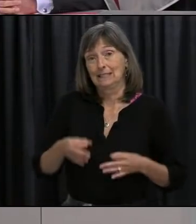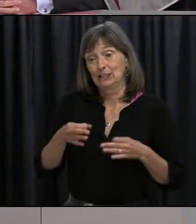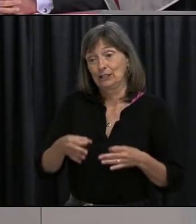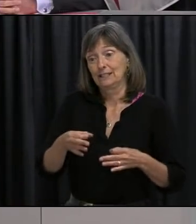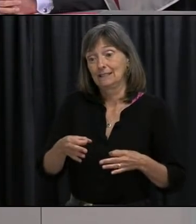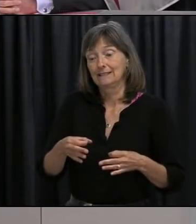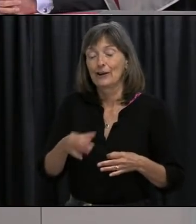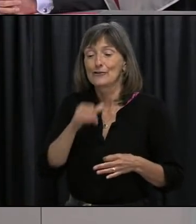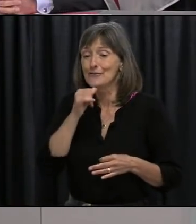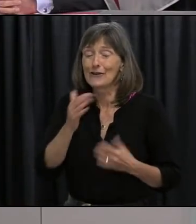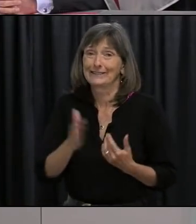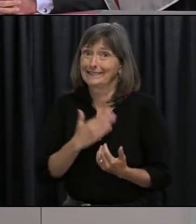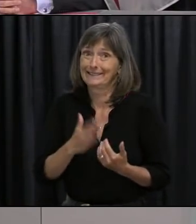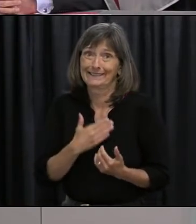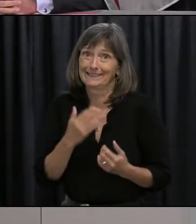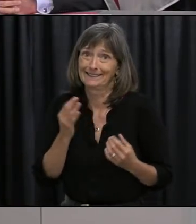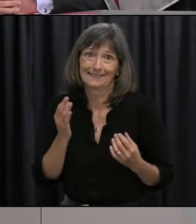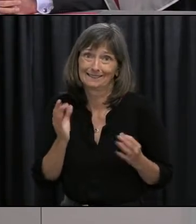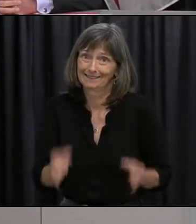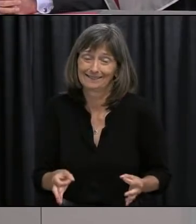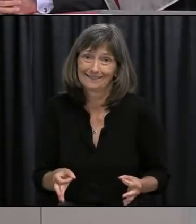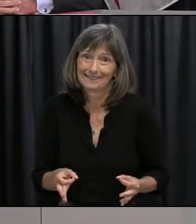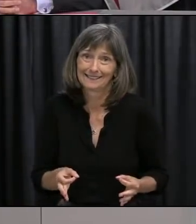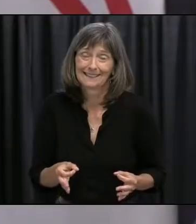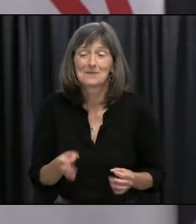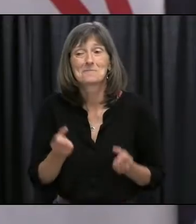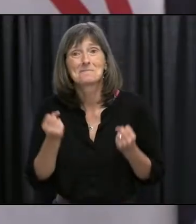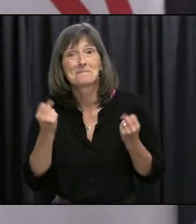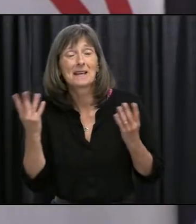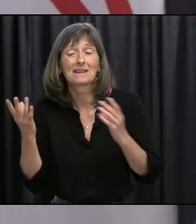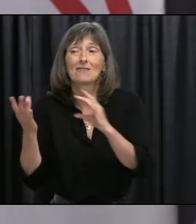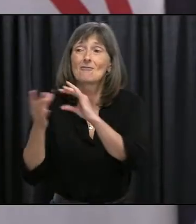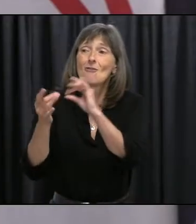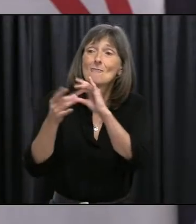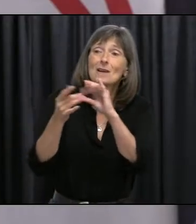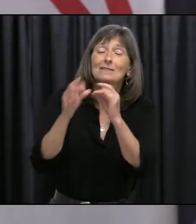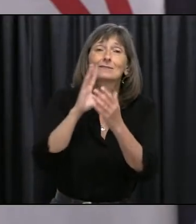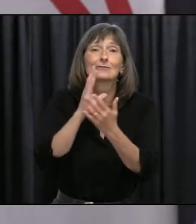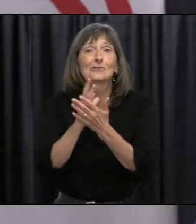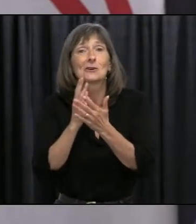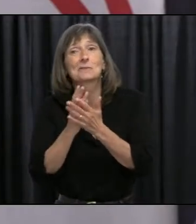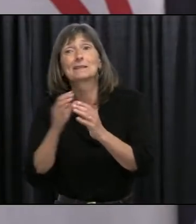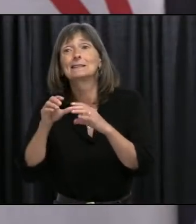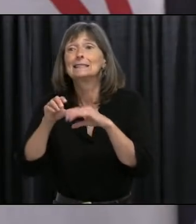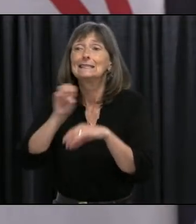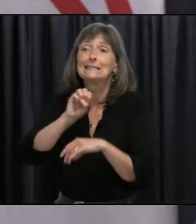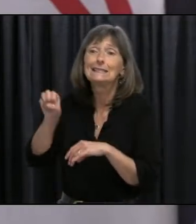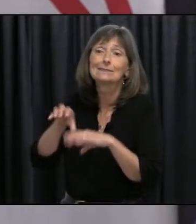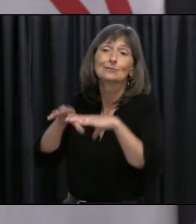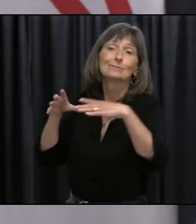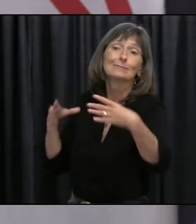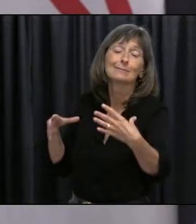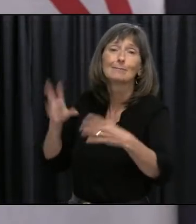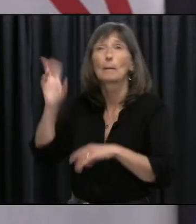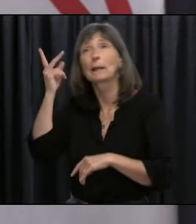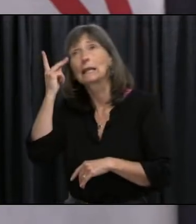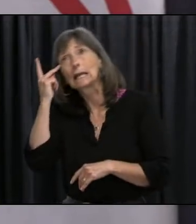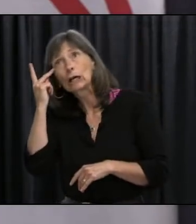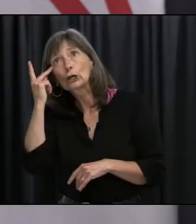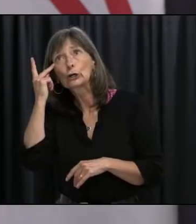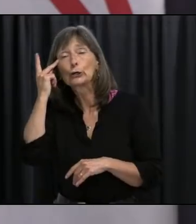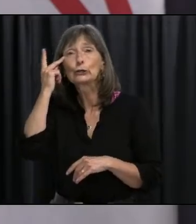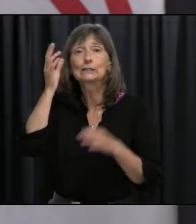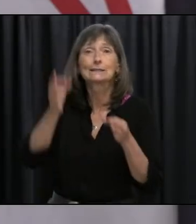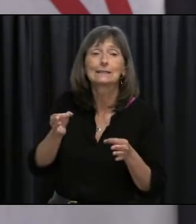by everyone. And I know there's been a lot of comments that have been made around the Atlantic bubble versus political versus public health. Well, I can